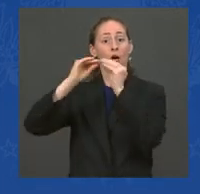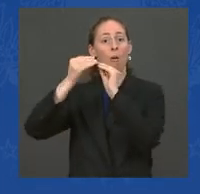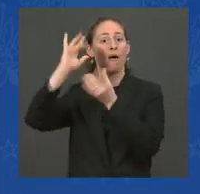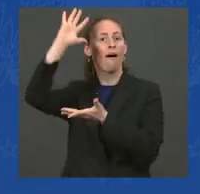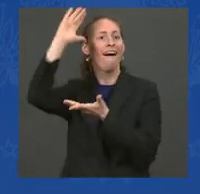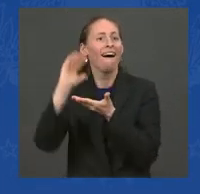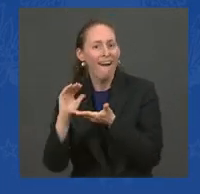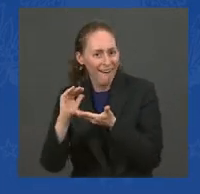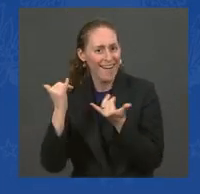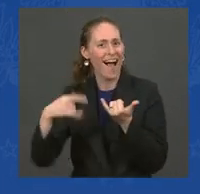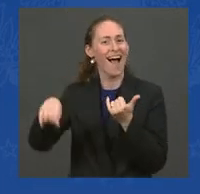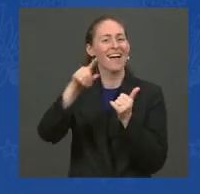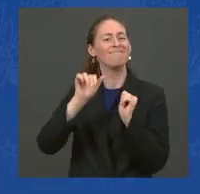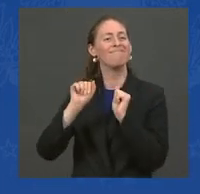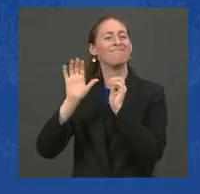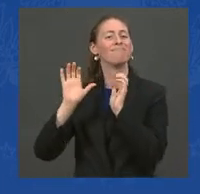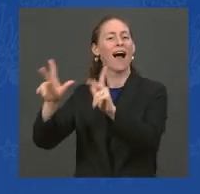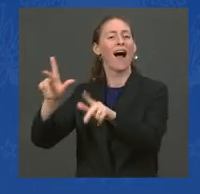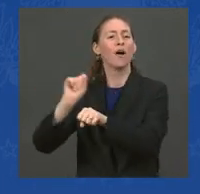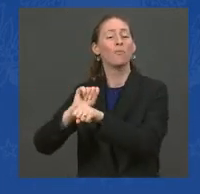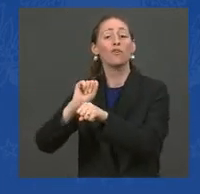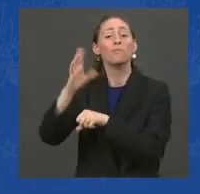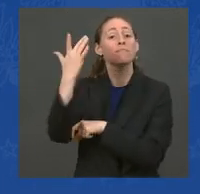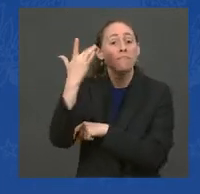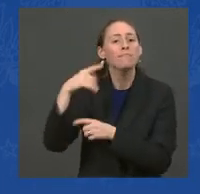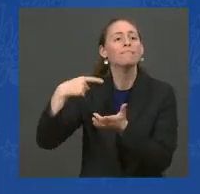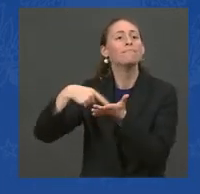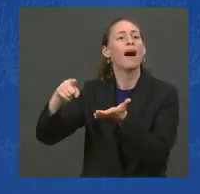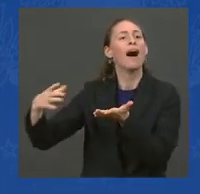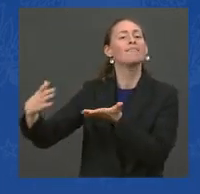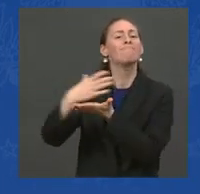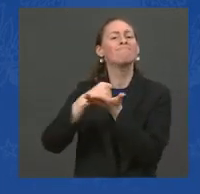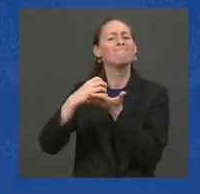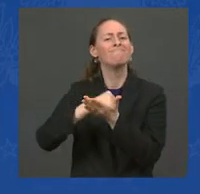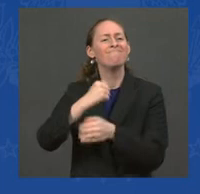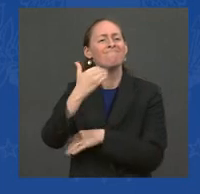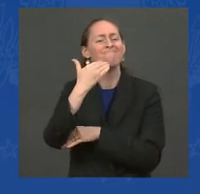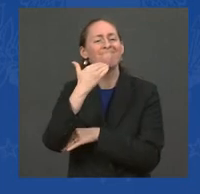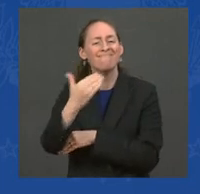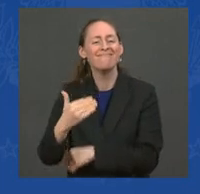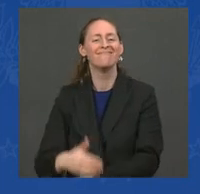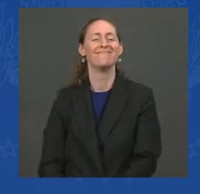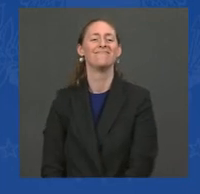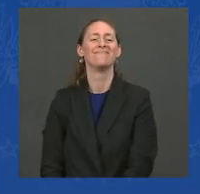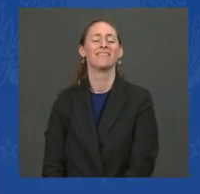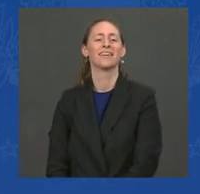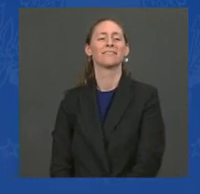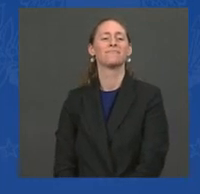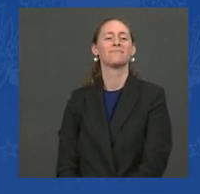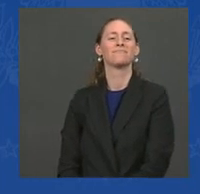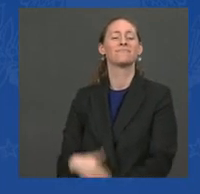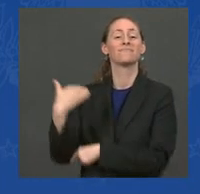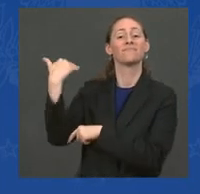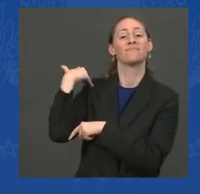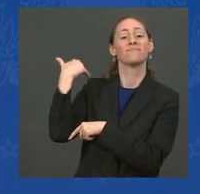go up as well. In September, we saw one of the largest increases in average wages paid to workers,